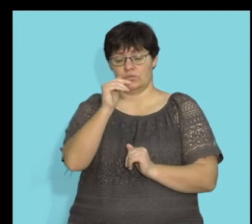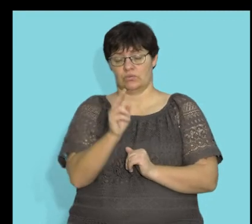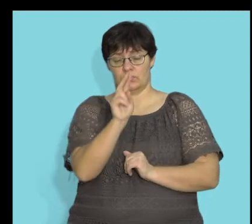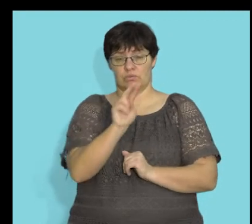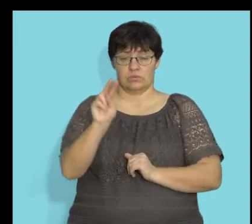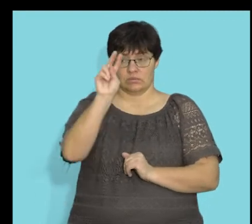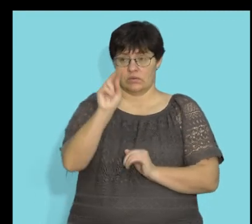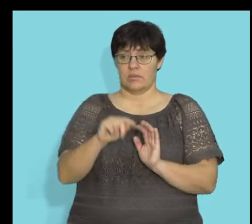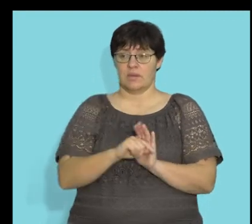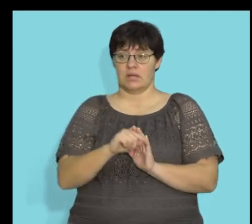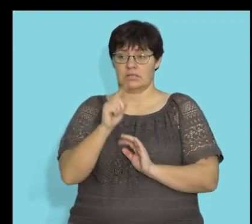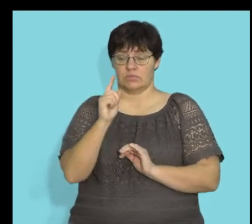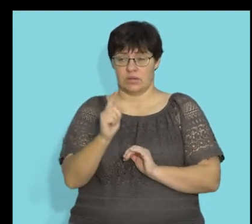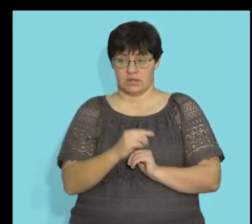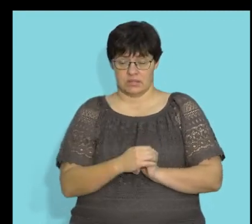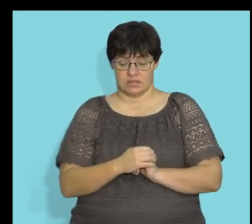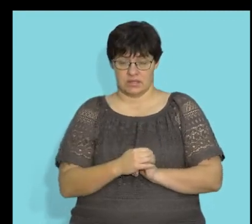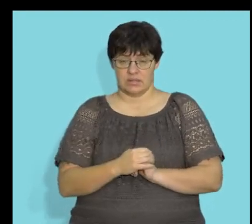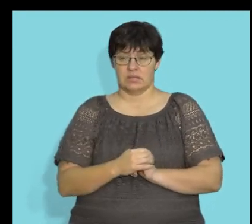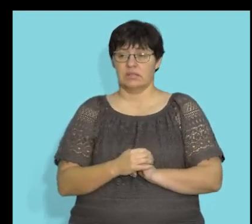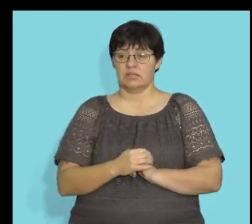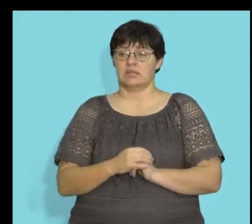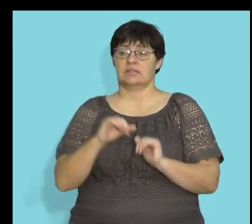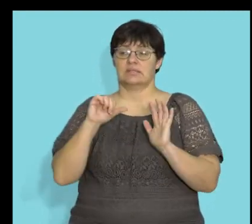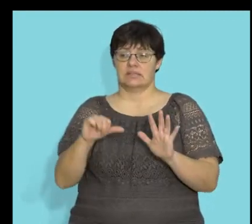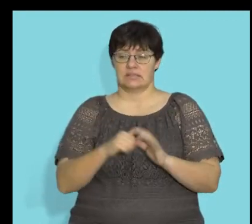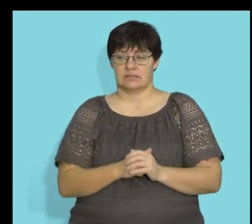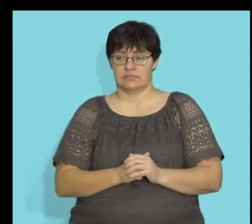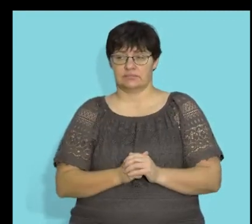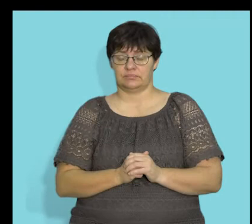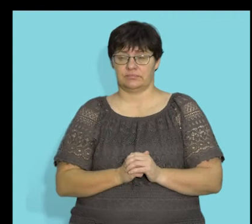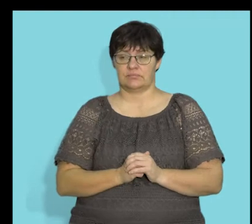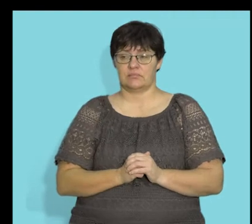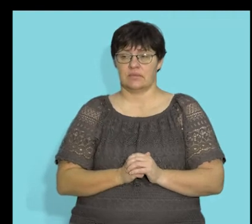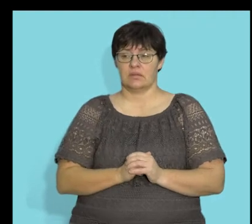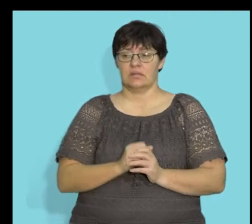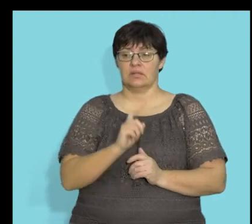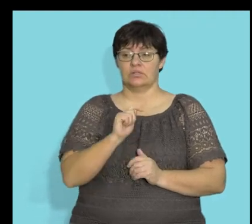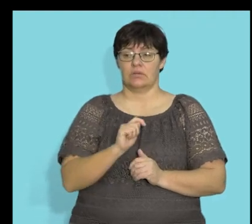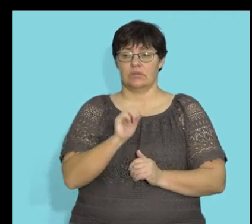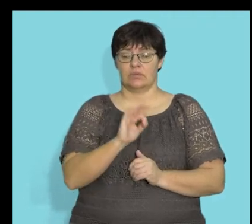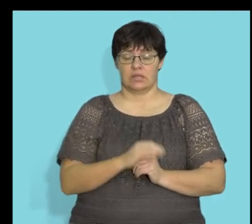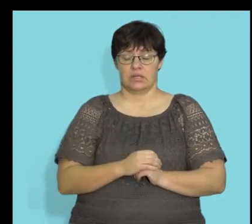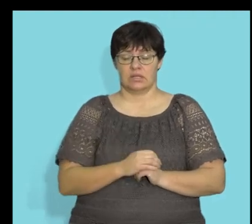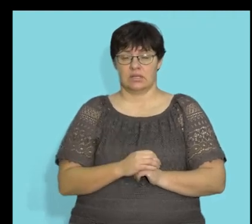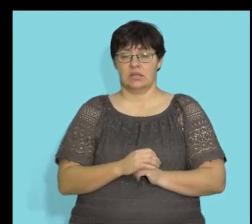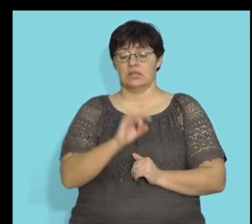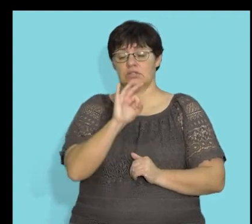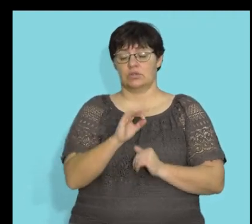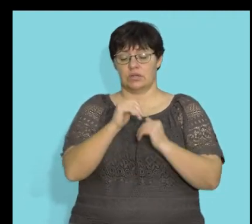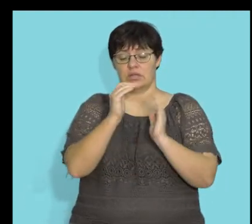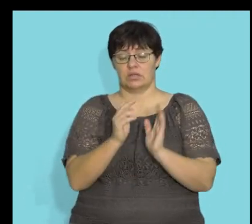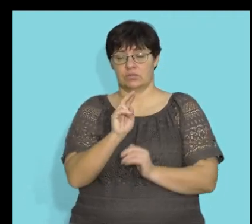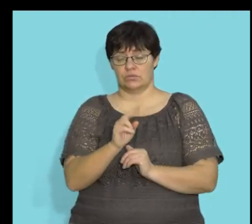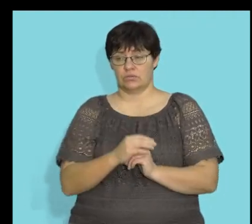2 minus 1, which is going to leave me with 6. Then term 3 is 3 times 2